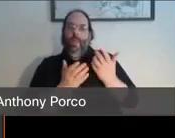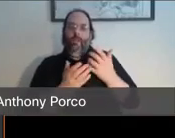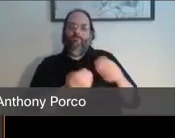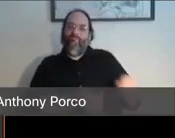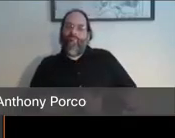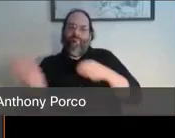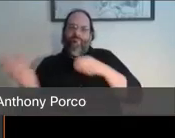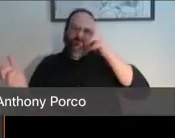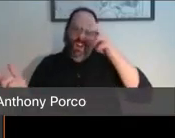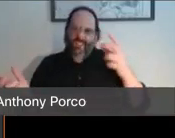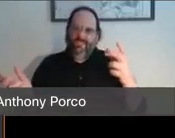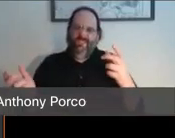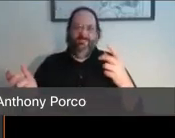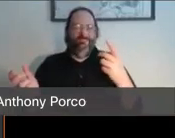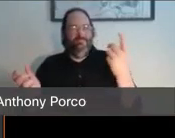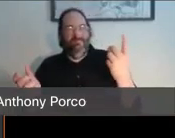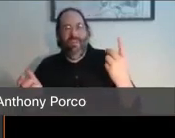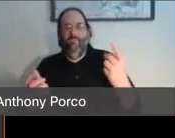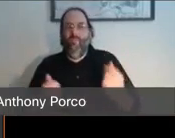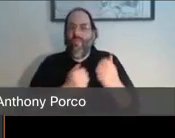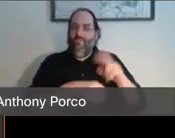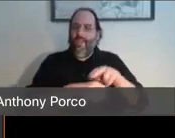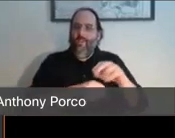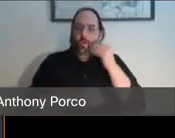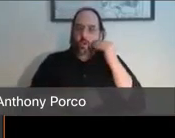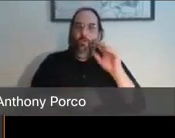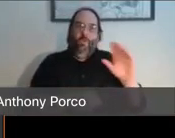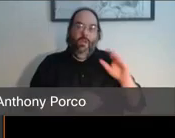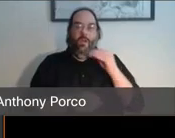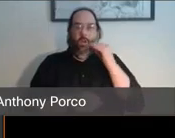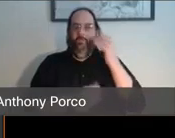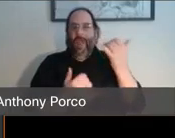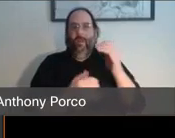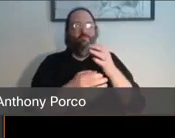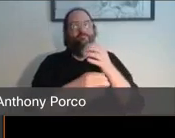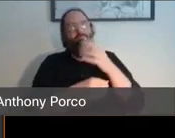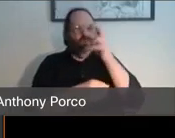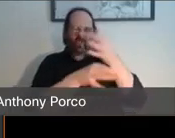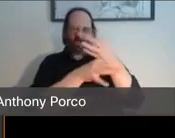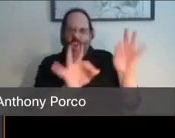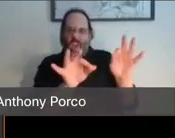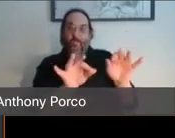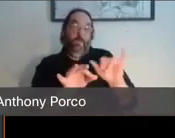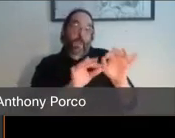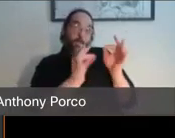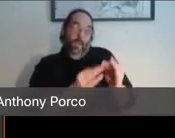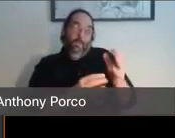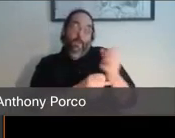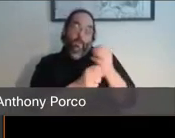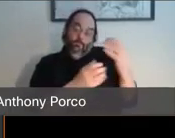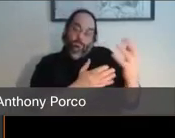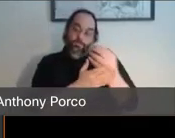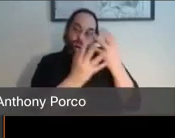of a person living in a natural home setting. His family also received information on community